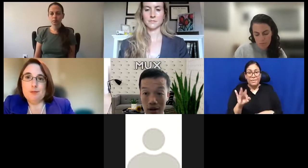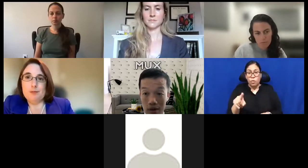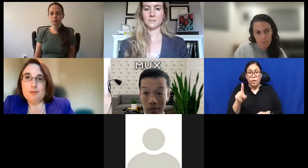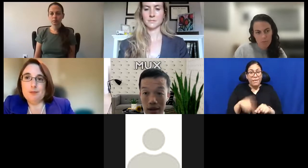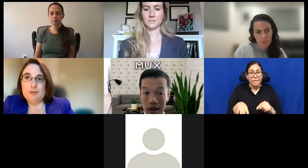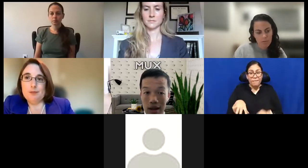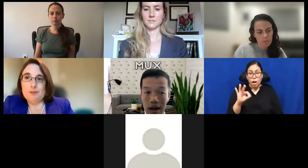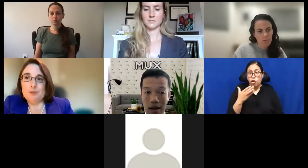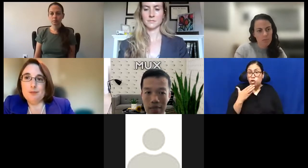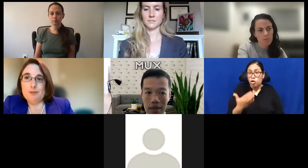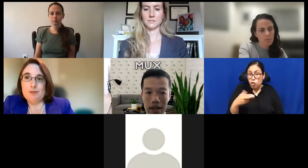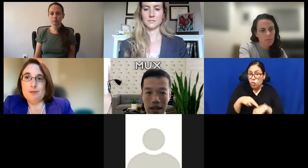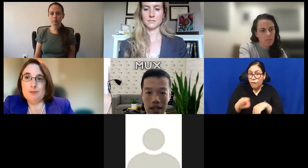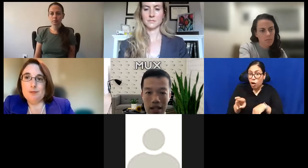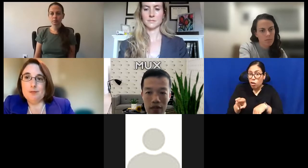referral, do.